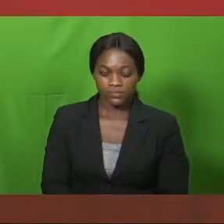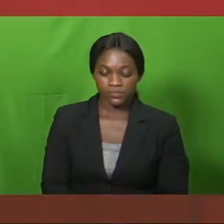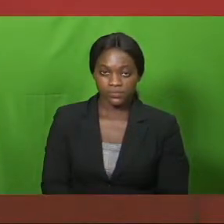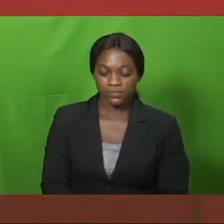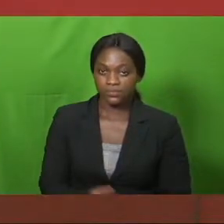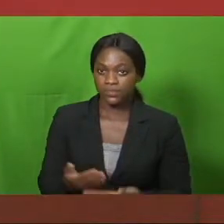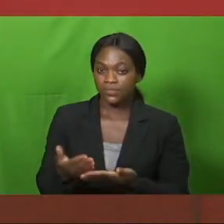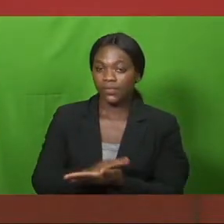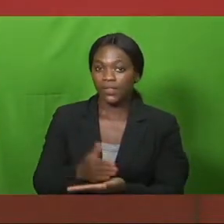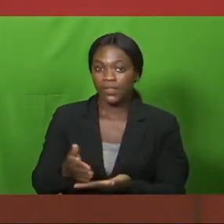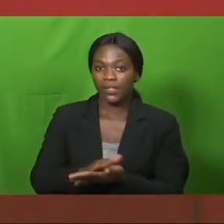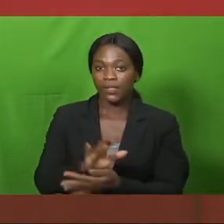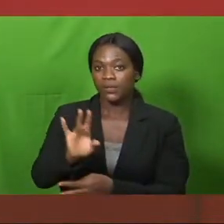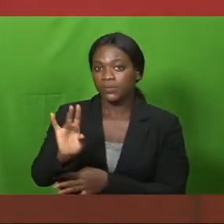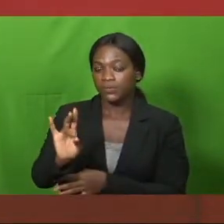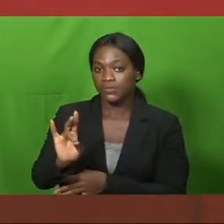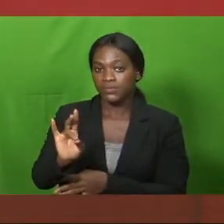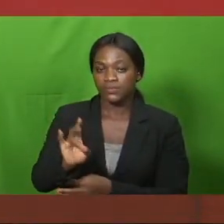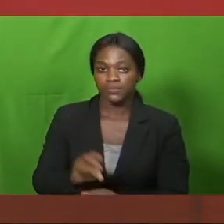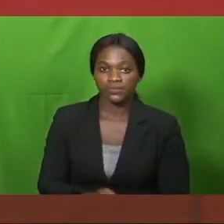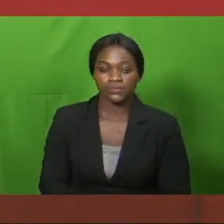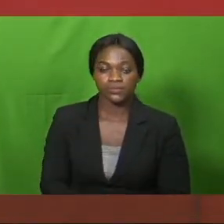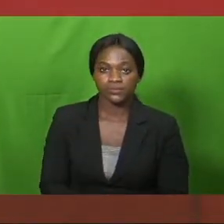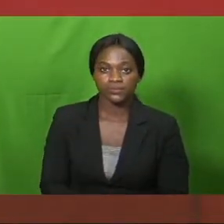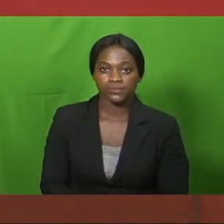Page 7.